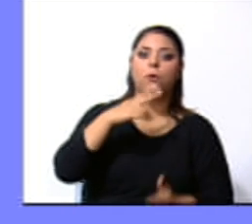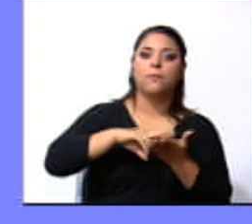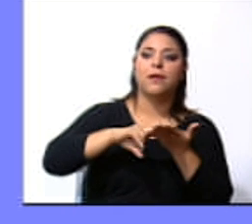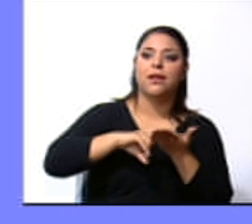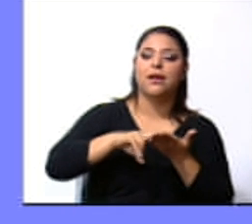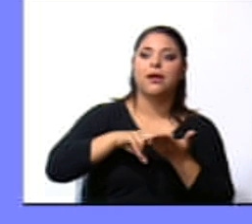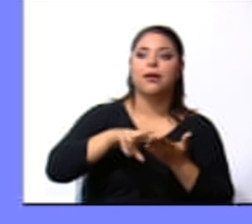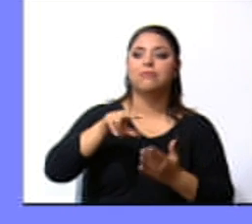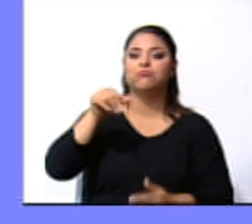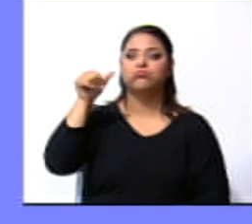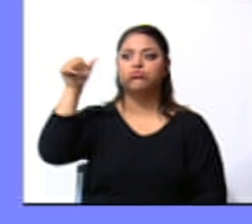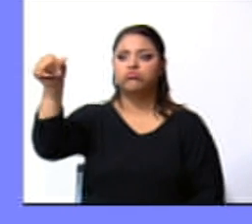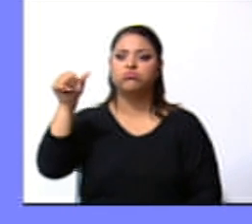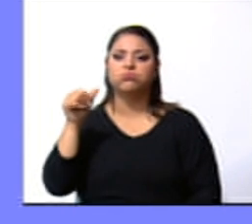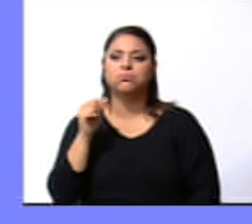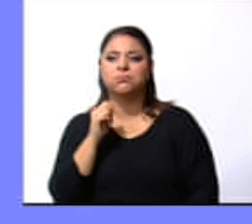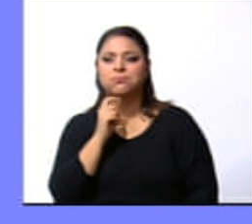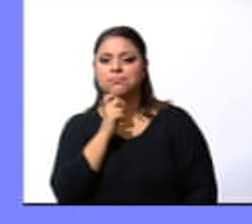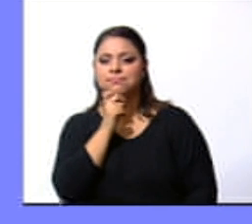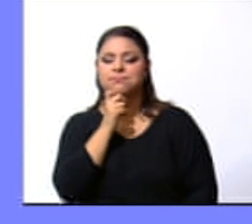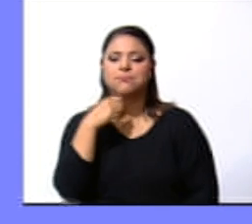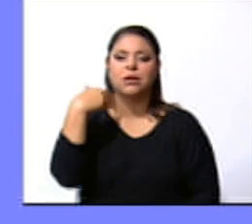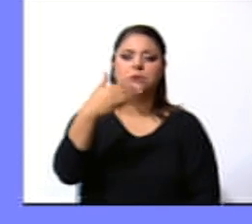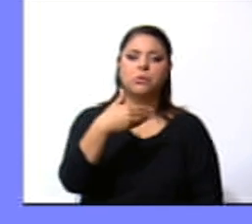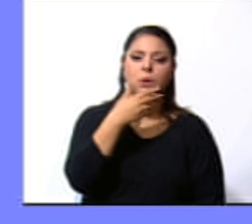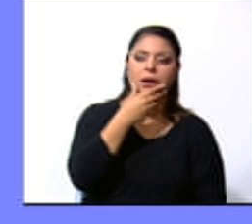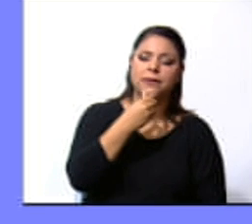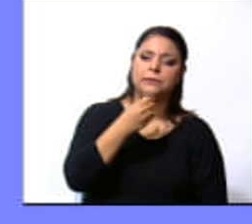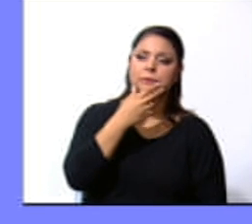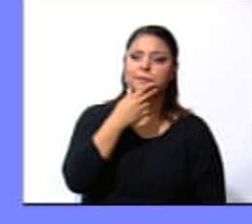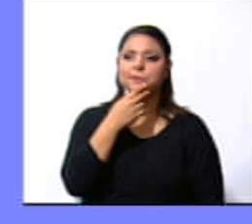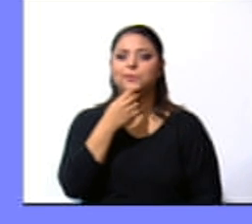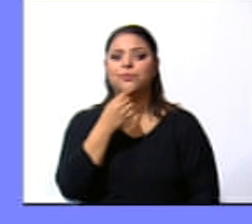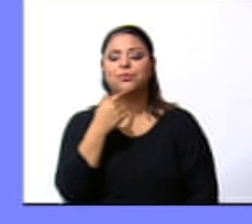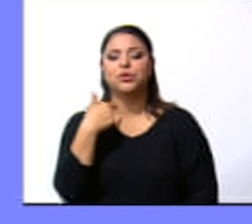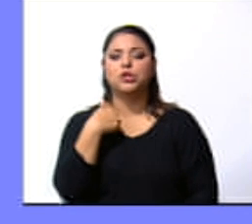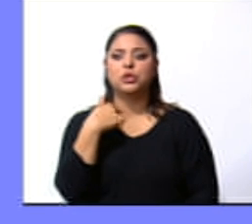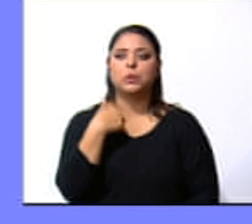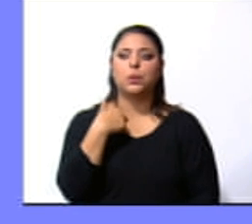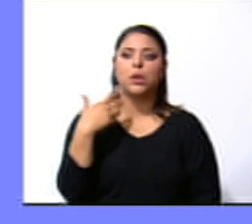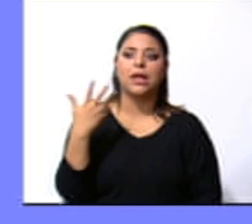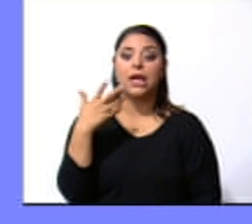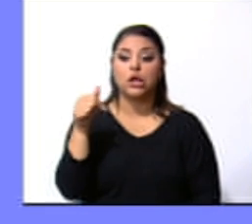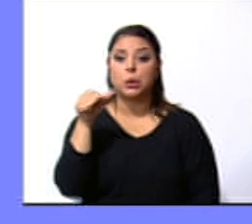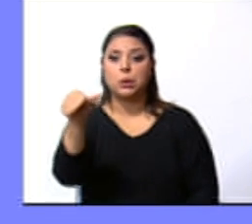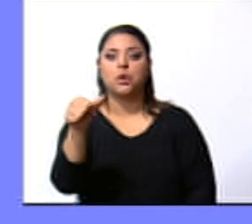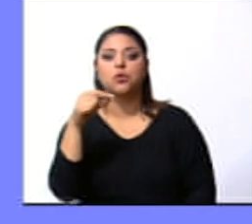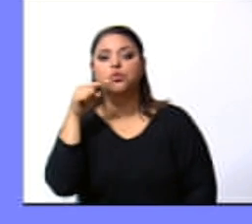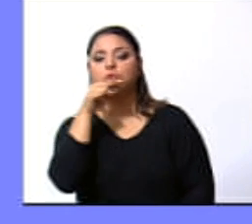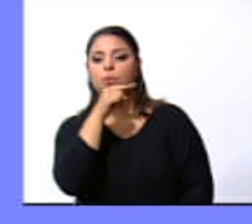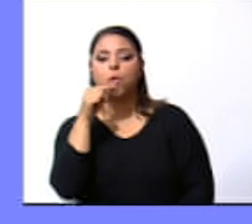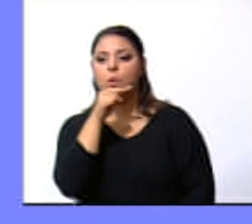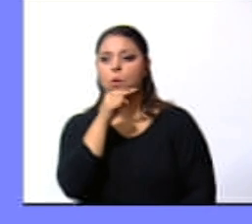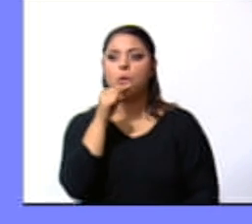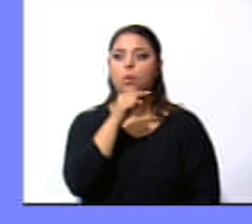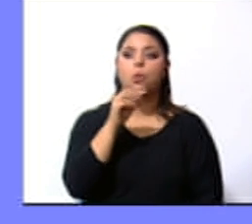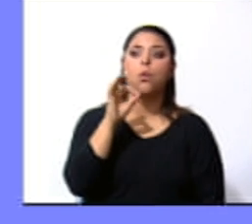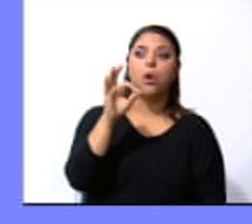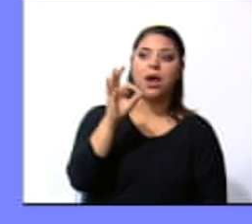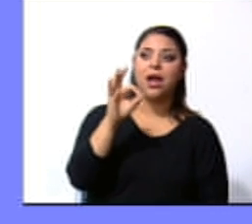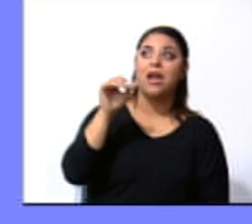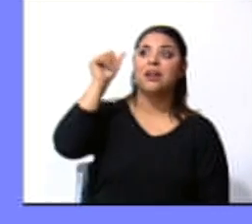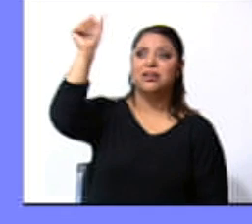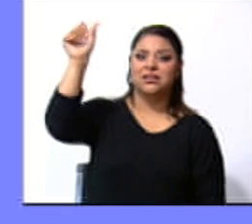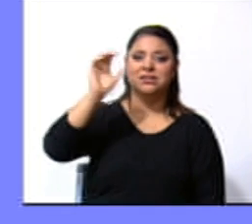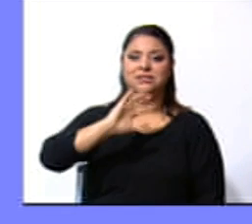colors. And then, let me see. I want the red ones. Okay. Oh,